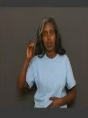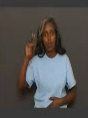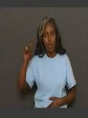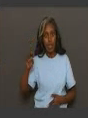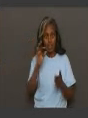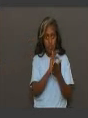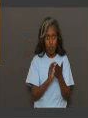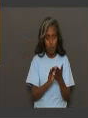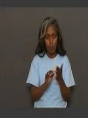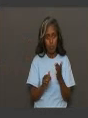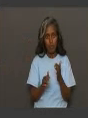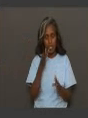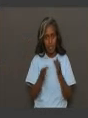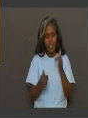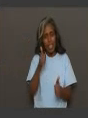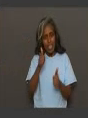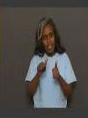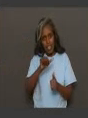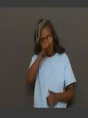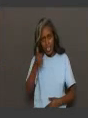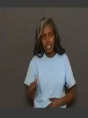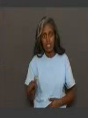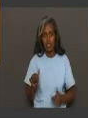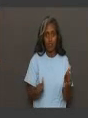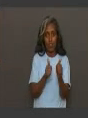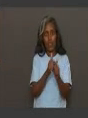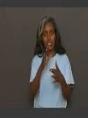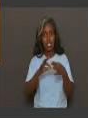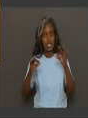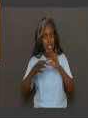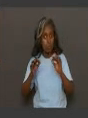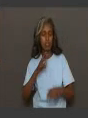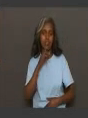if any of the following statements are true.